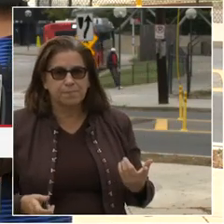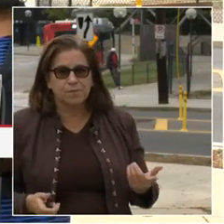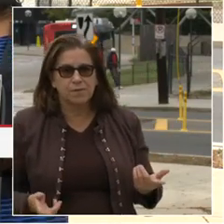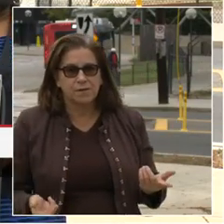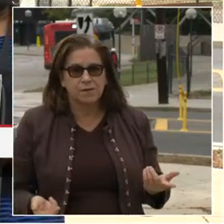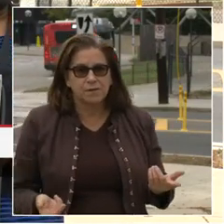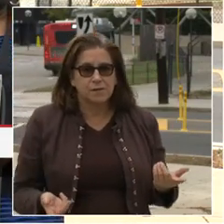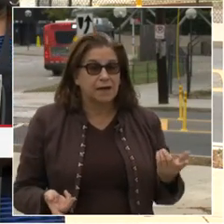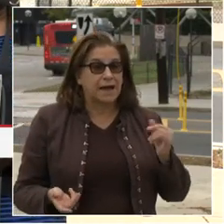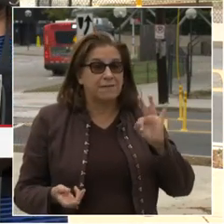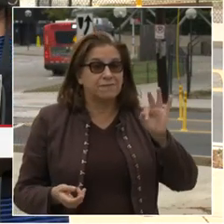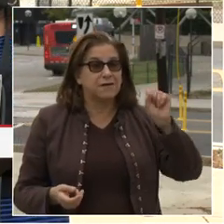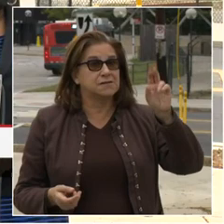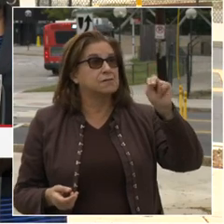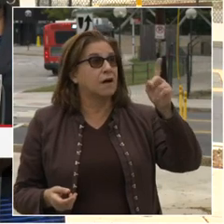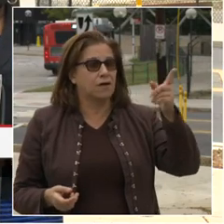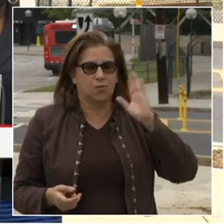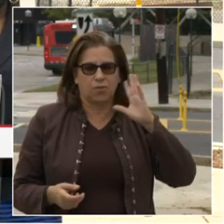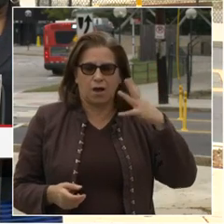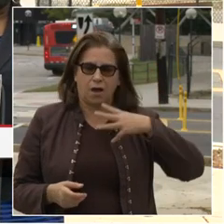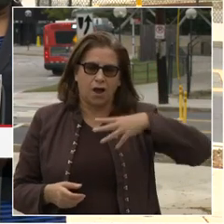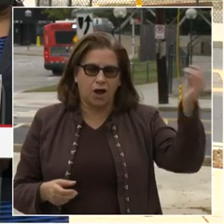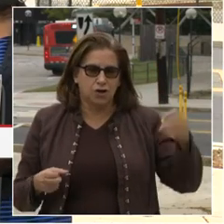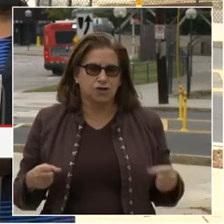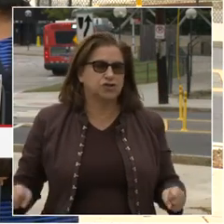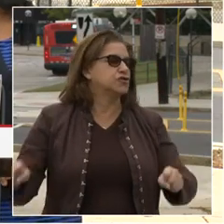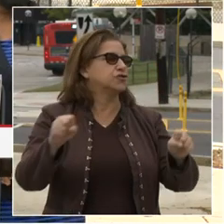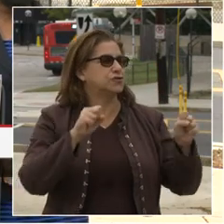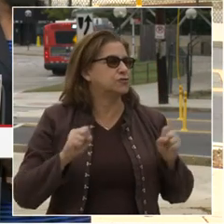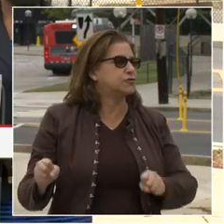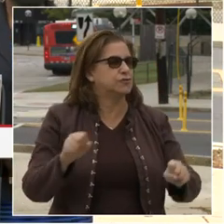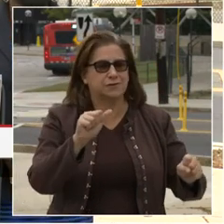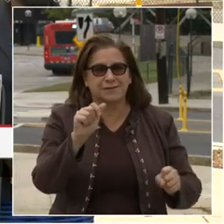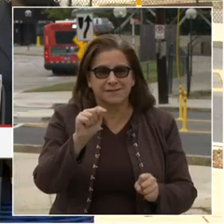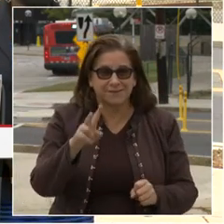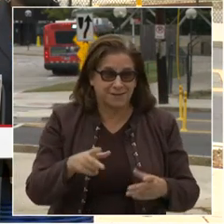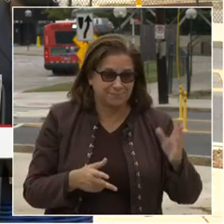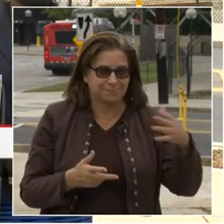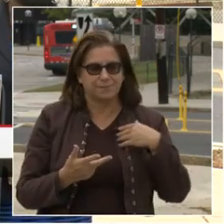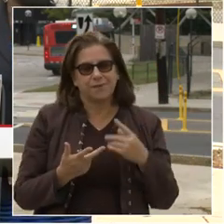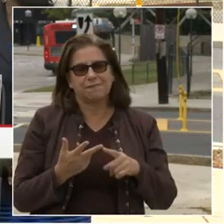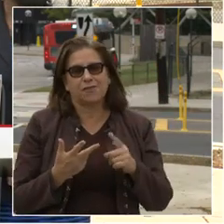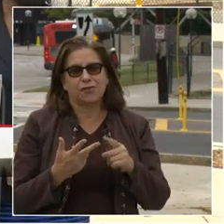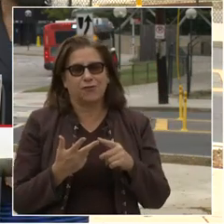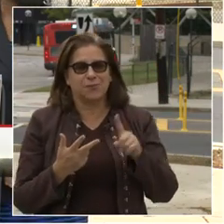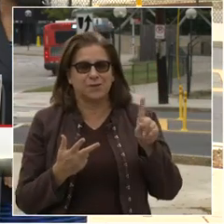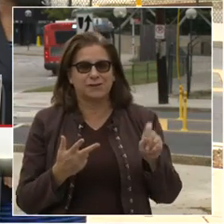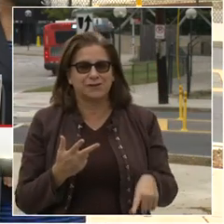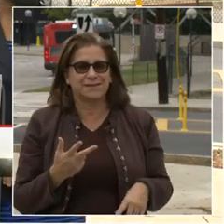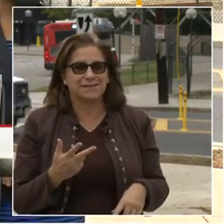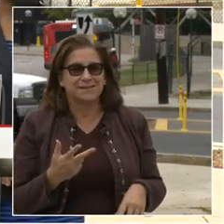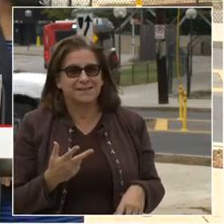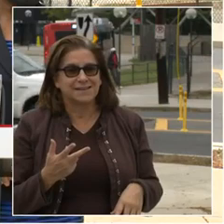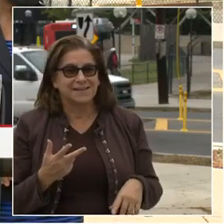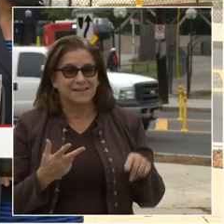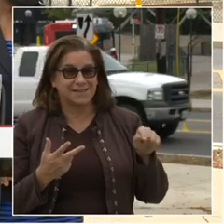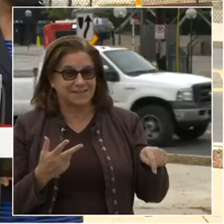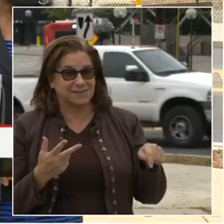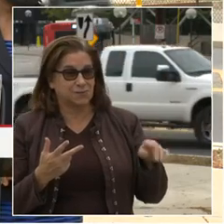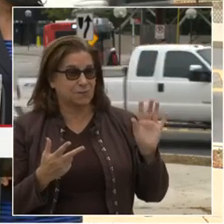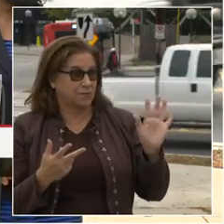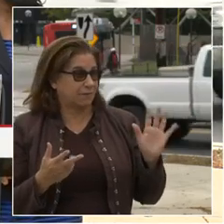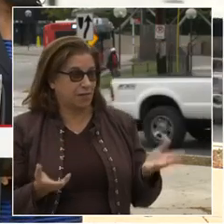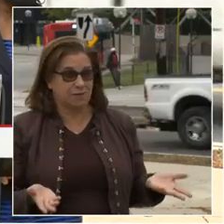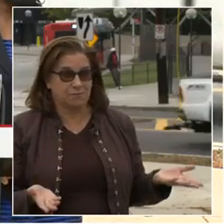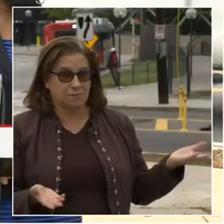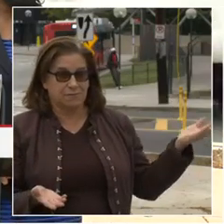in droves. And then the third question, I have a lot. The third question is, this is a great space